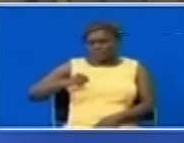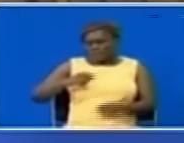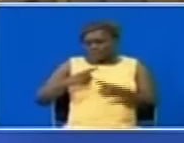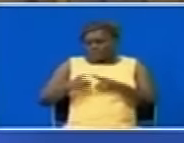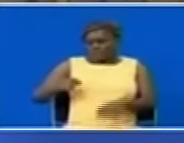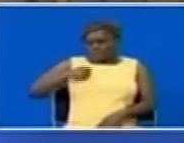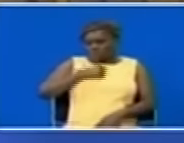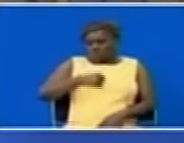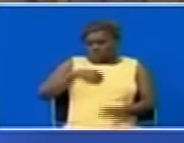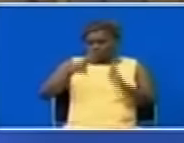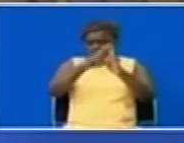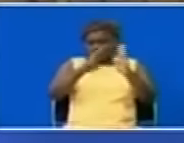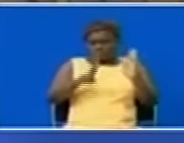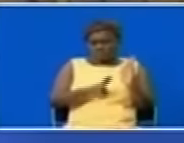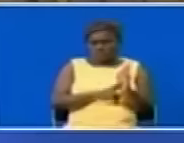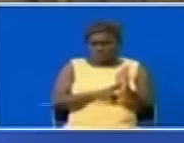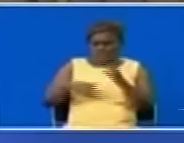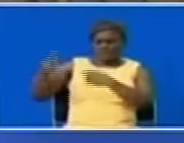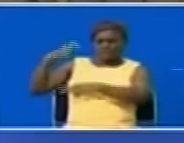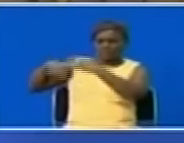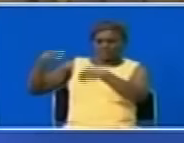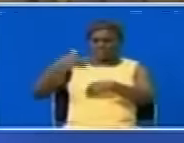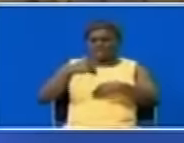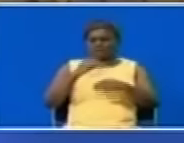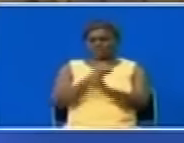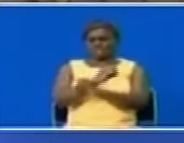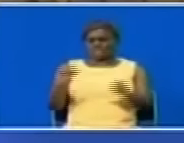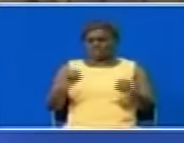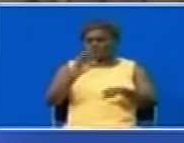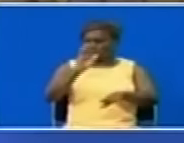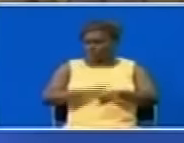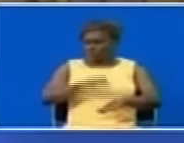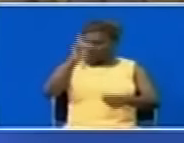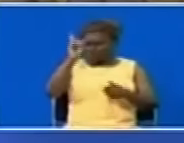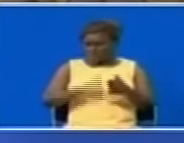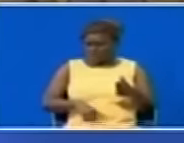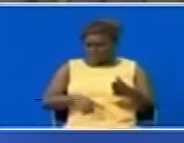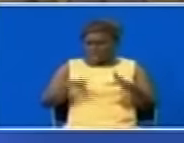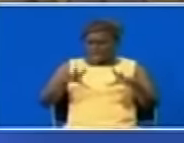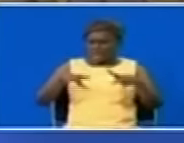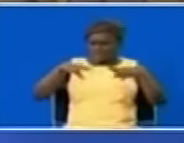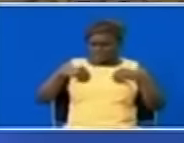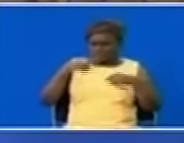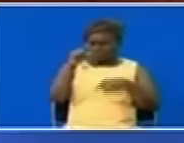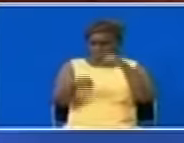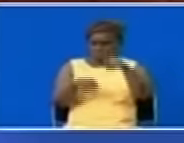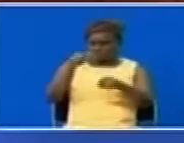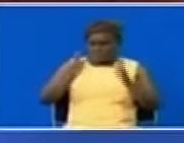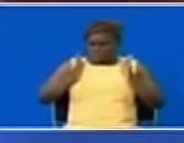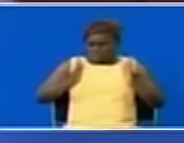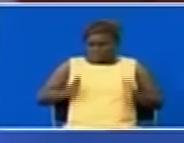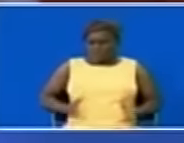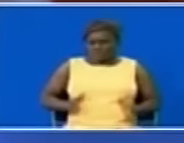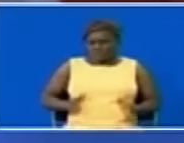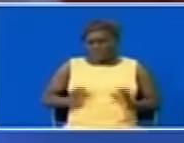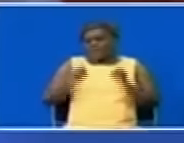Unfortunately, the regulations do not make reference to consent of an accused person. That's clear